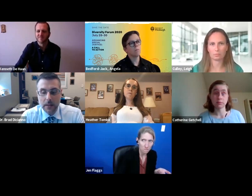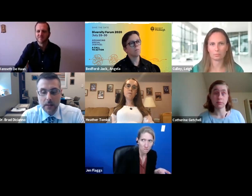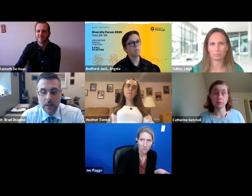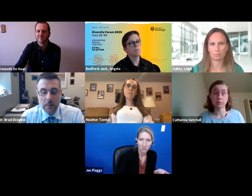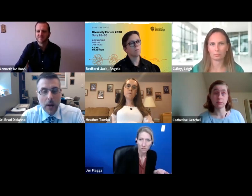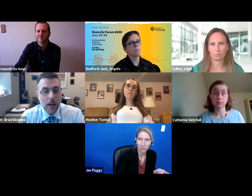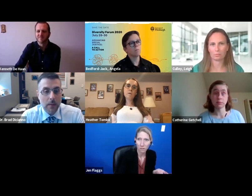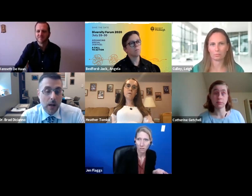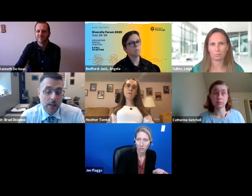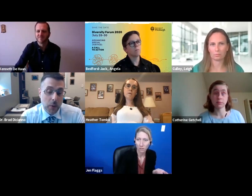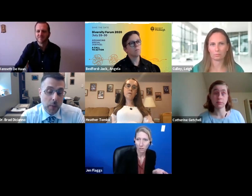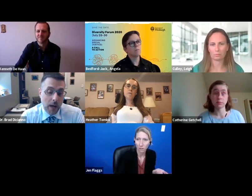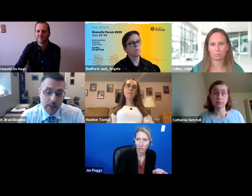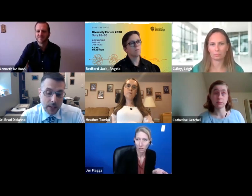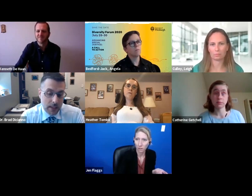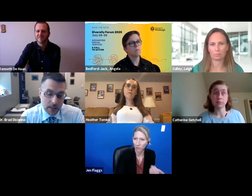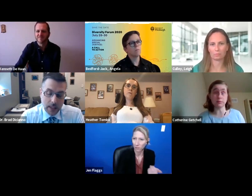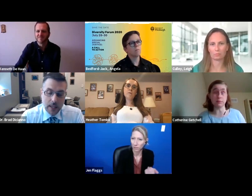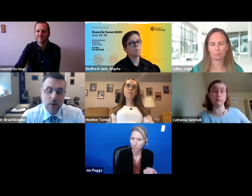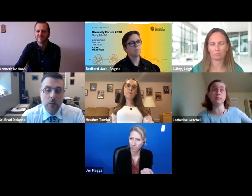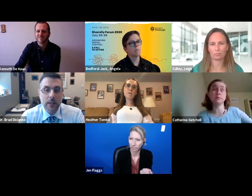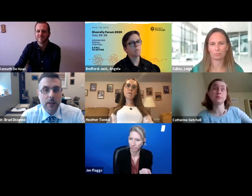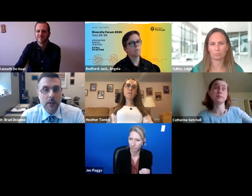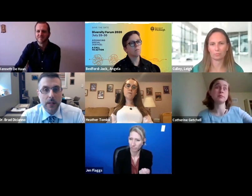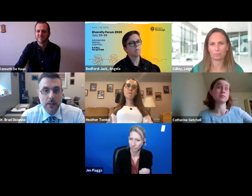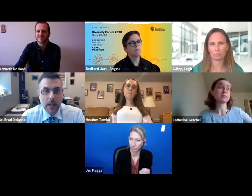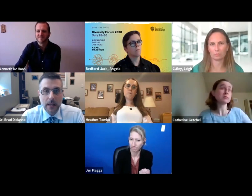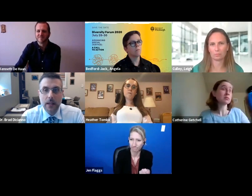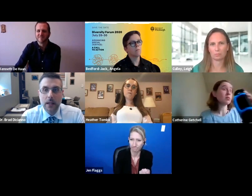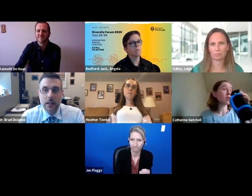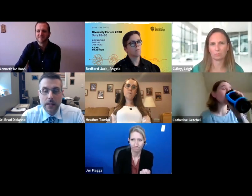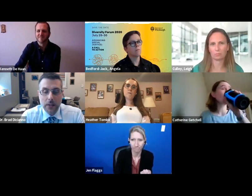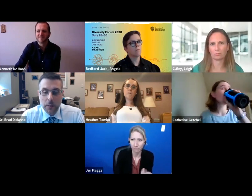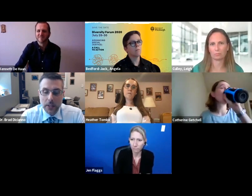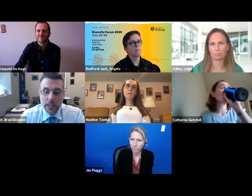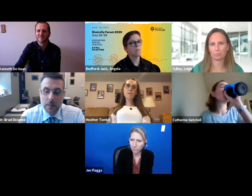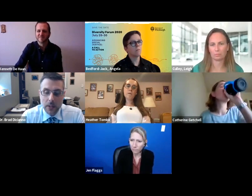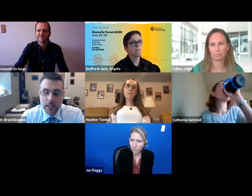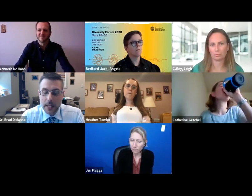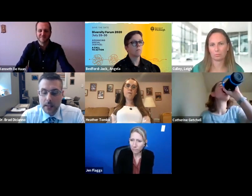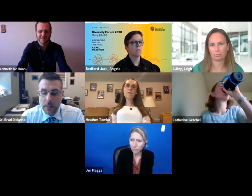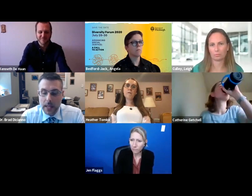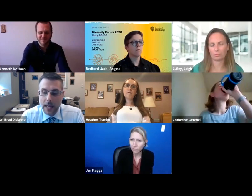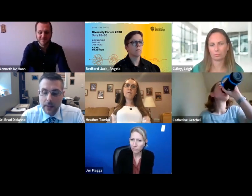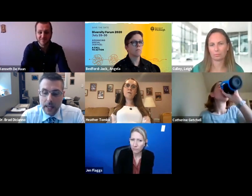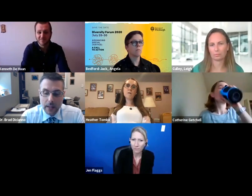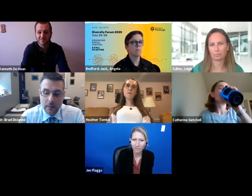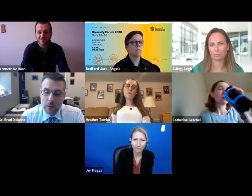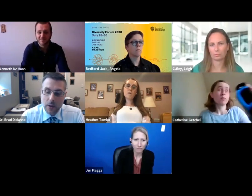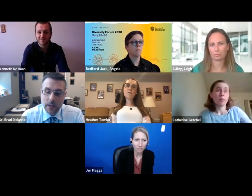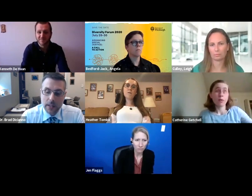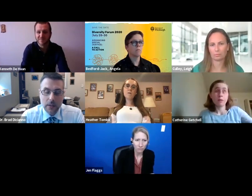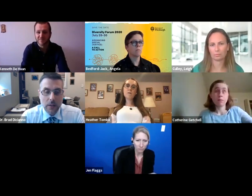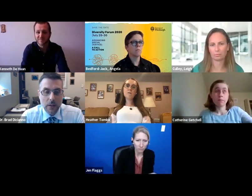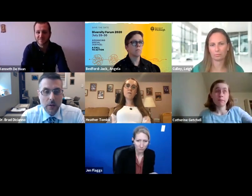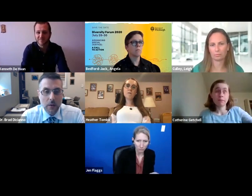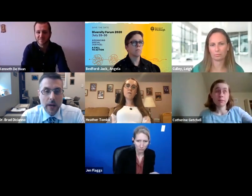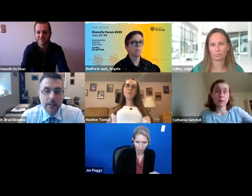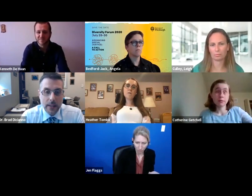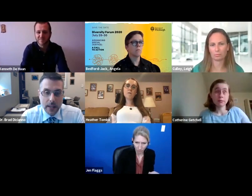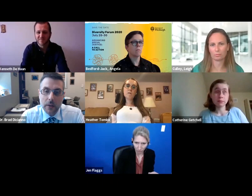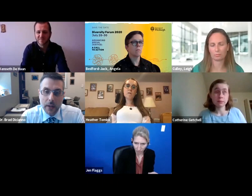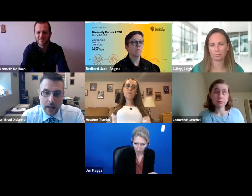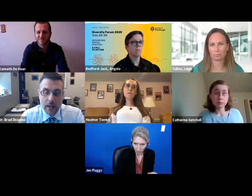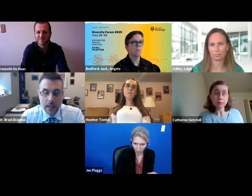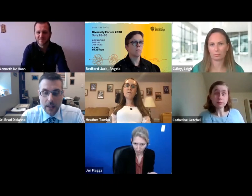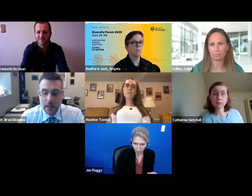is in hospital policies. You know, one of the things that the disability community has been advocating for is, you know, their